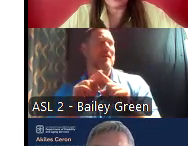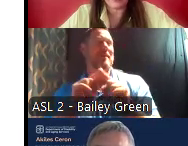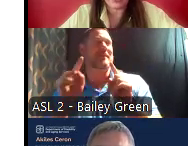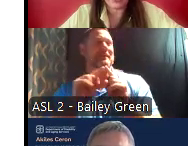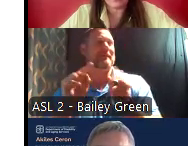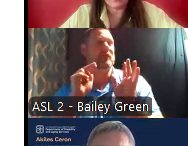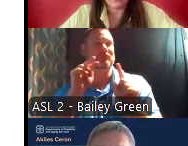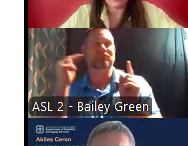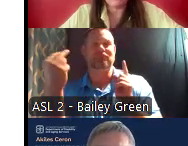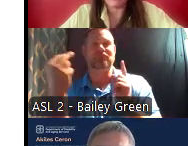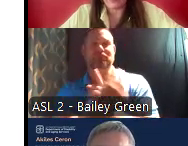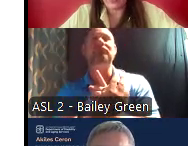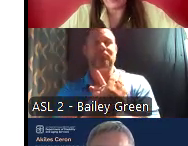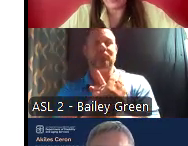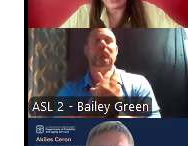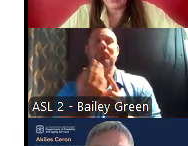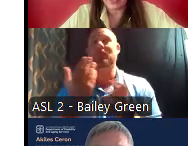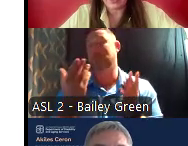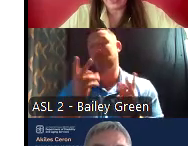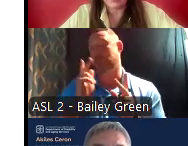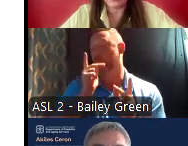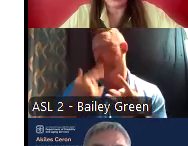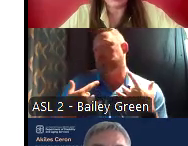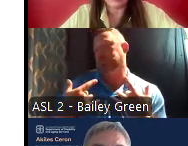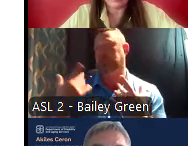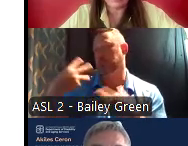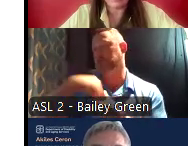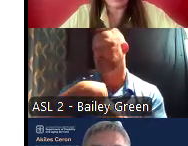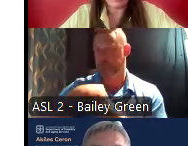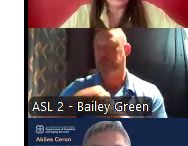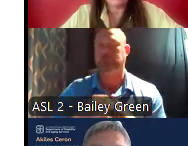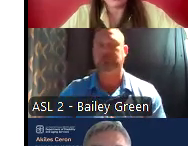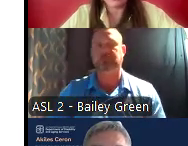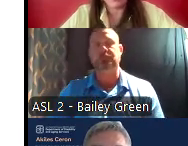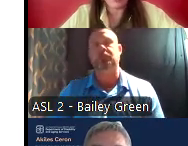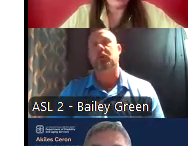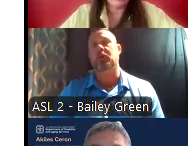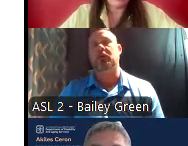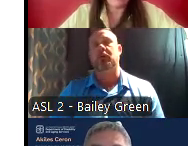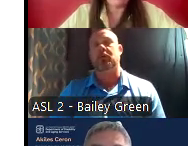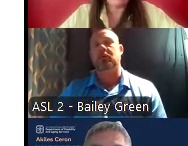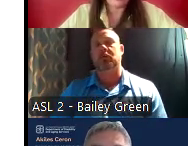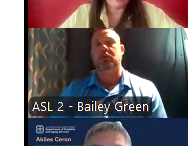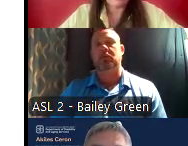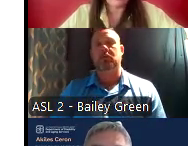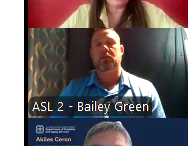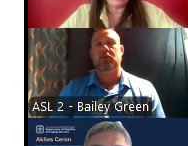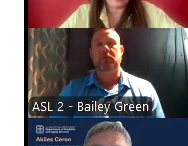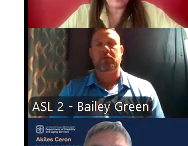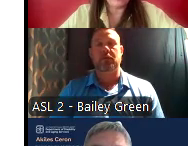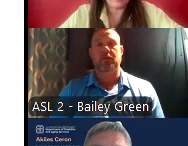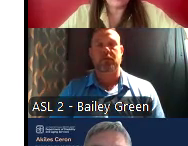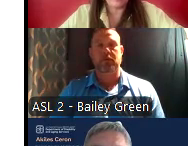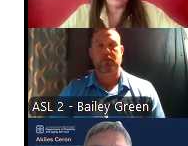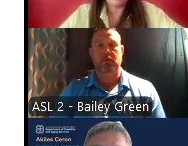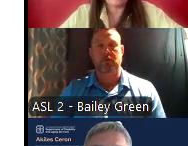hear recommendations from people that might not participate in certain subcommittee members, subcommittee. And then we also now are